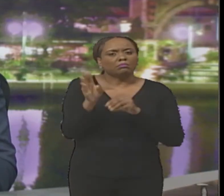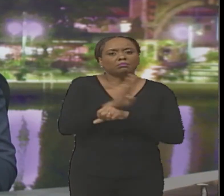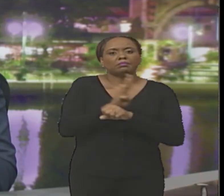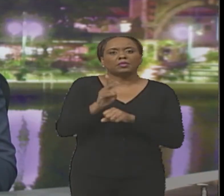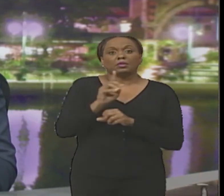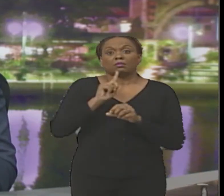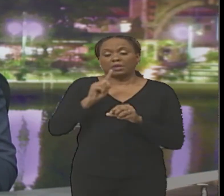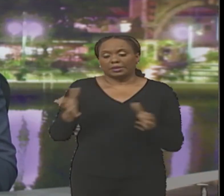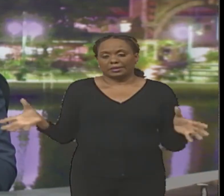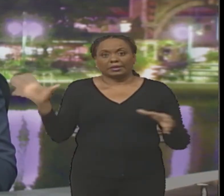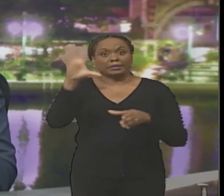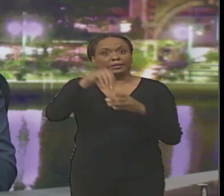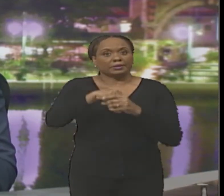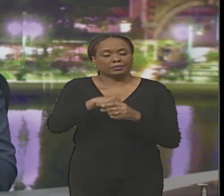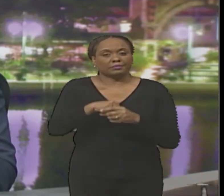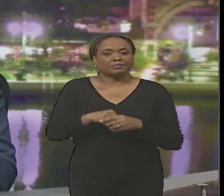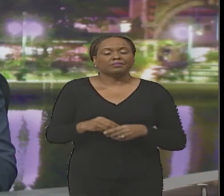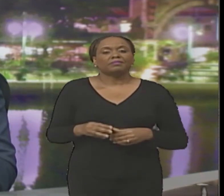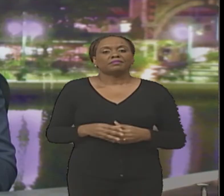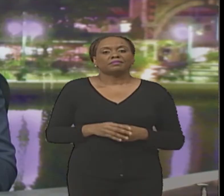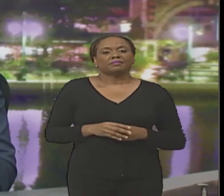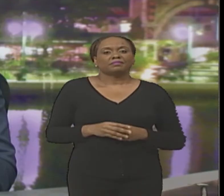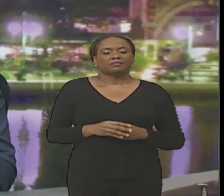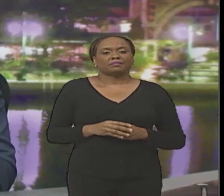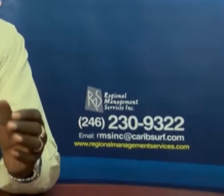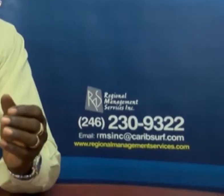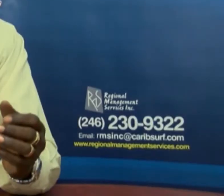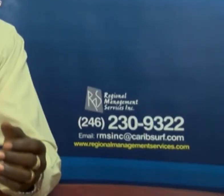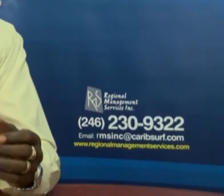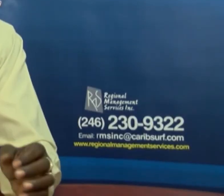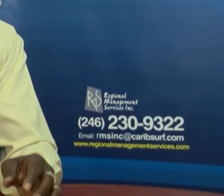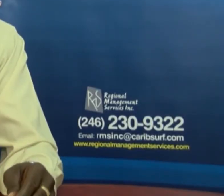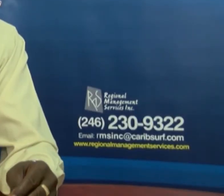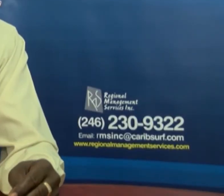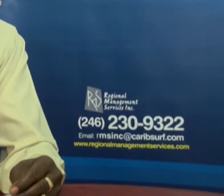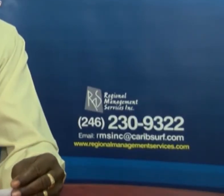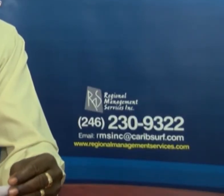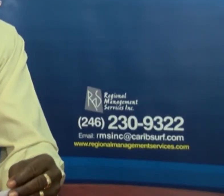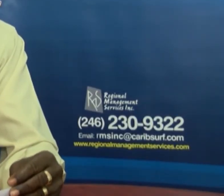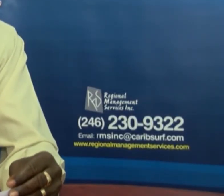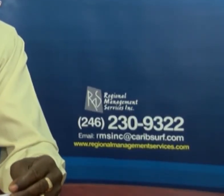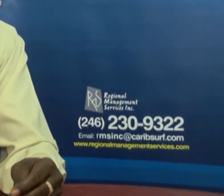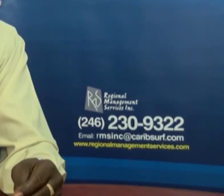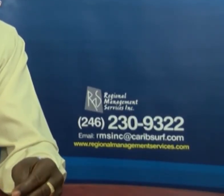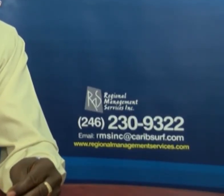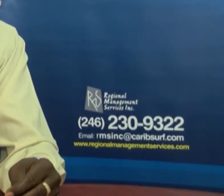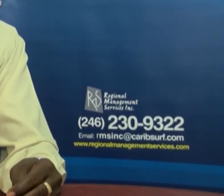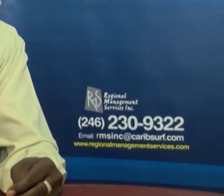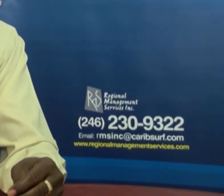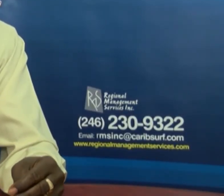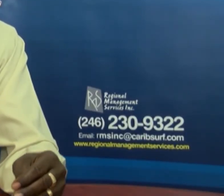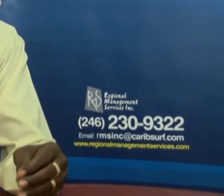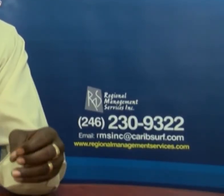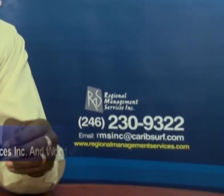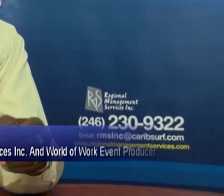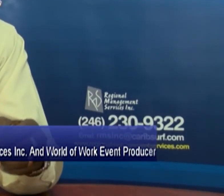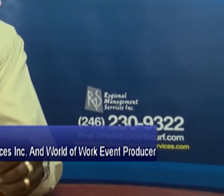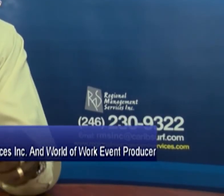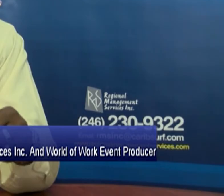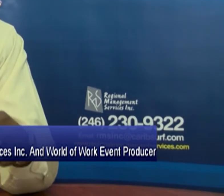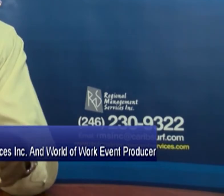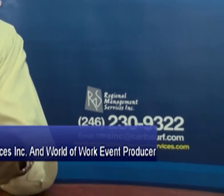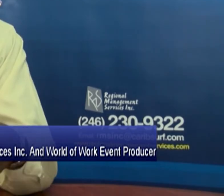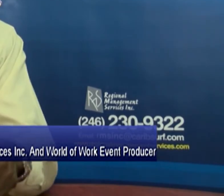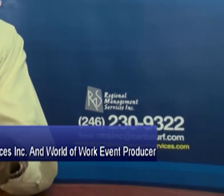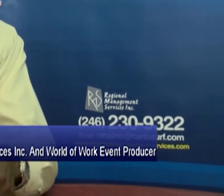to get involved. We want the business community to see the importance of